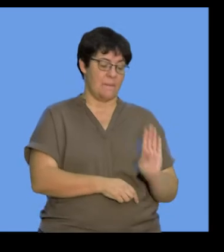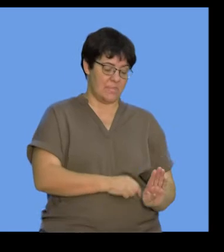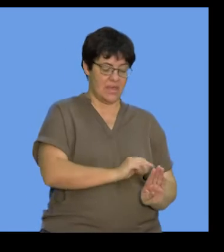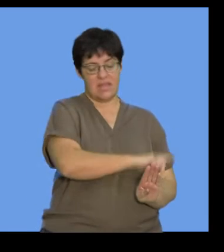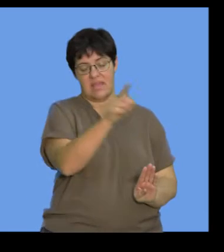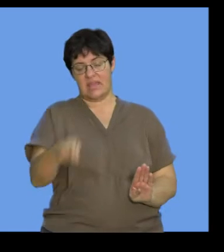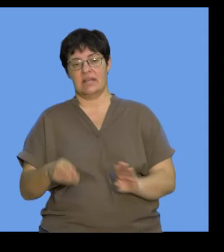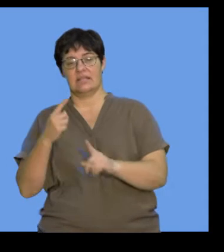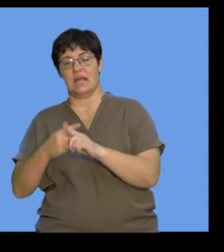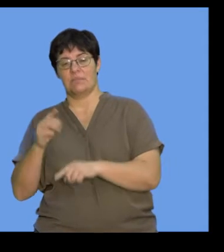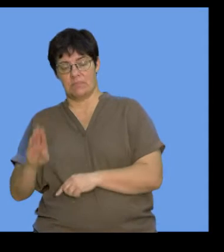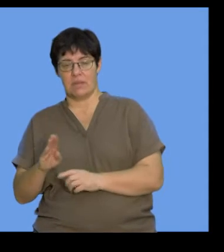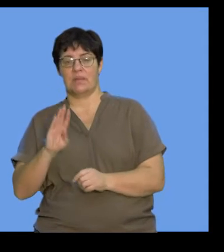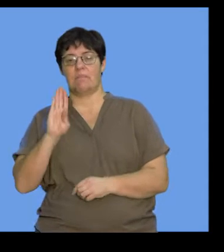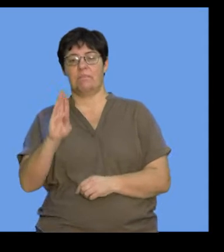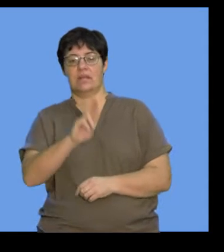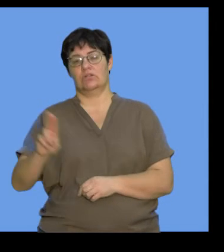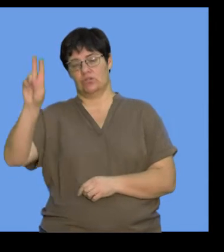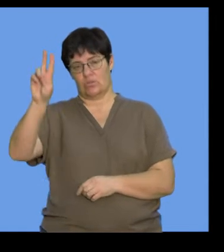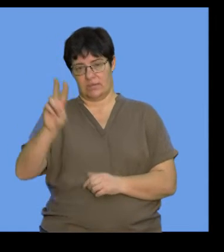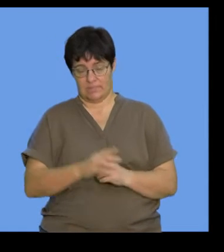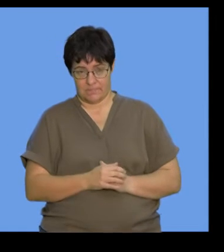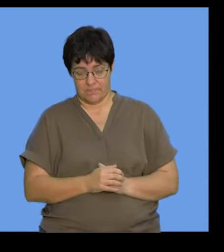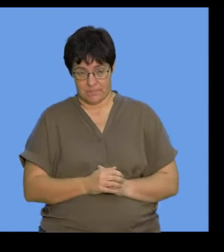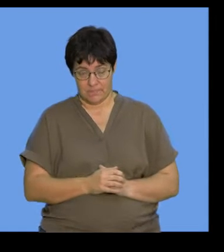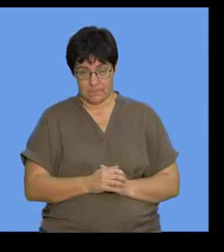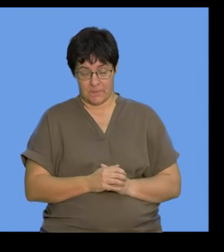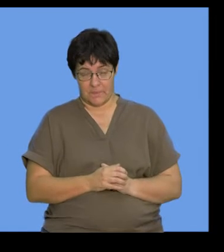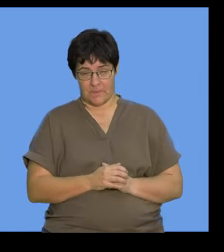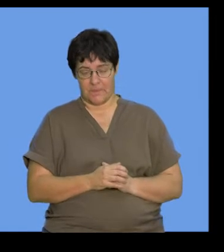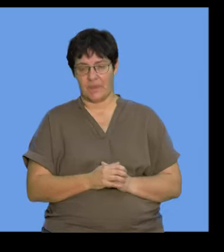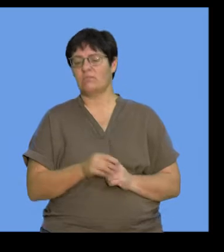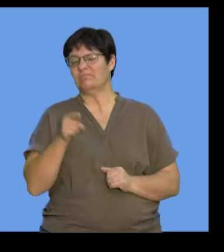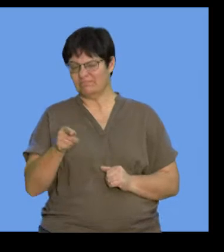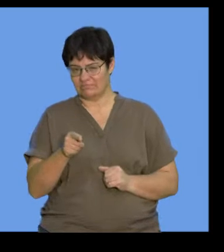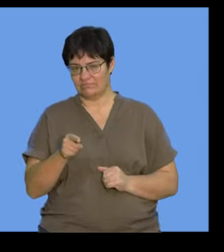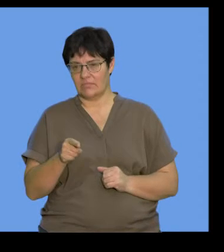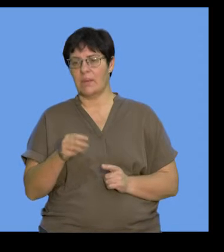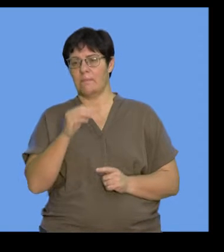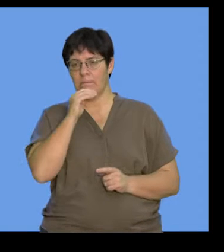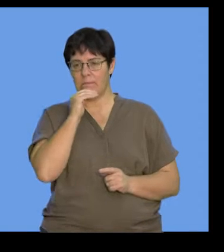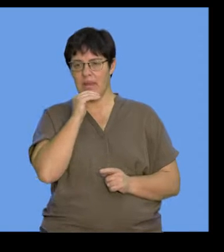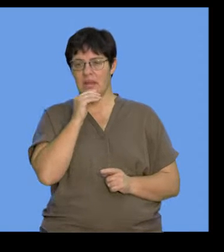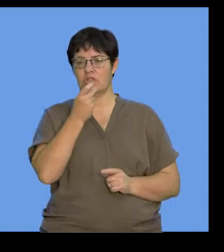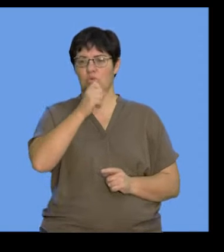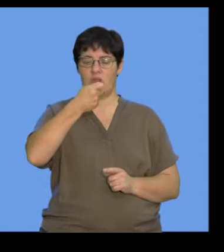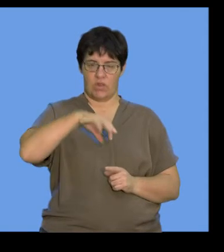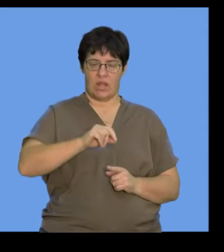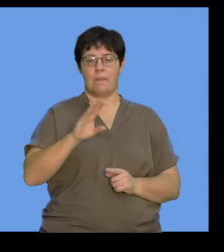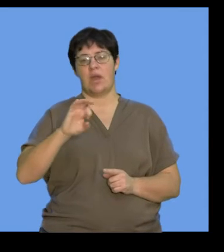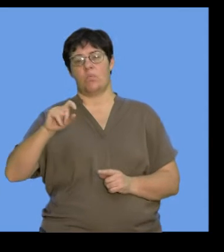the b multiplied by the b, which gives me the b squared there. So that's what squaring a binomial is all